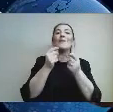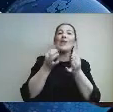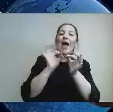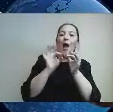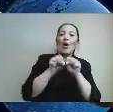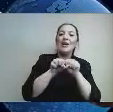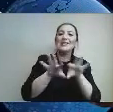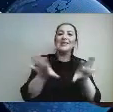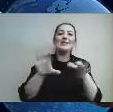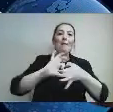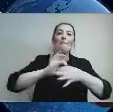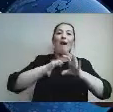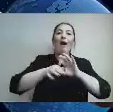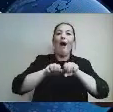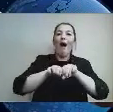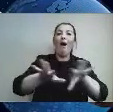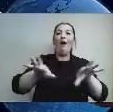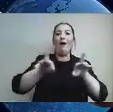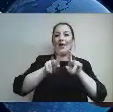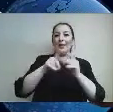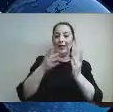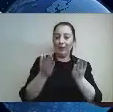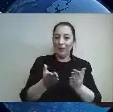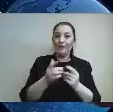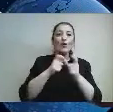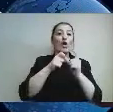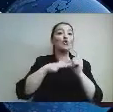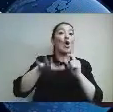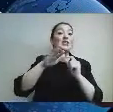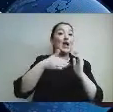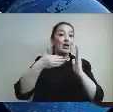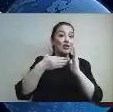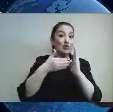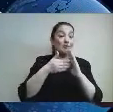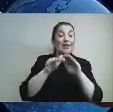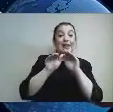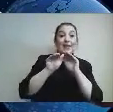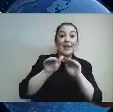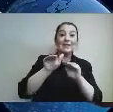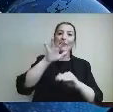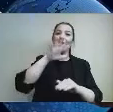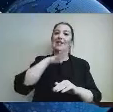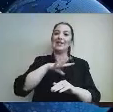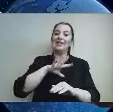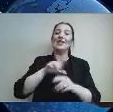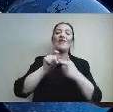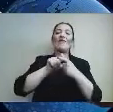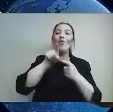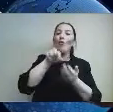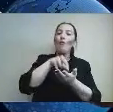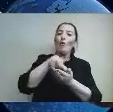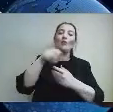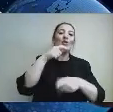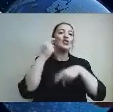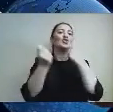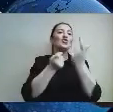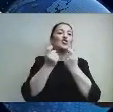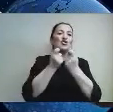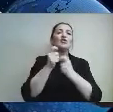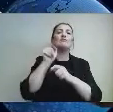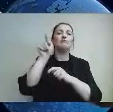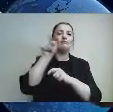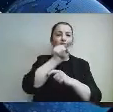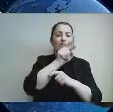social entrepreneurship, as well as institutions, universities, incubators,